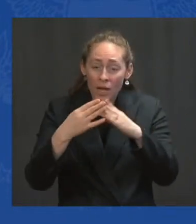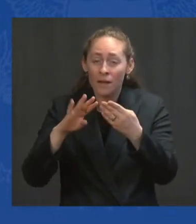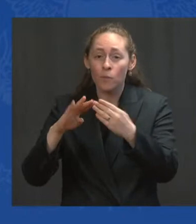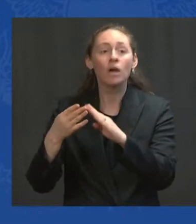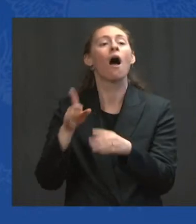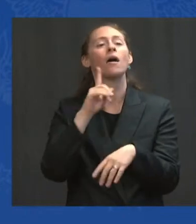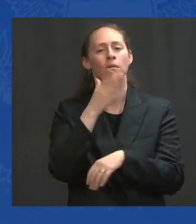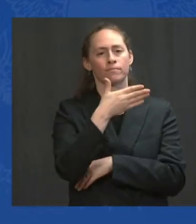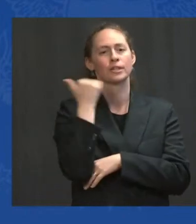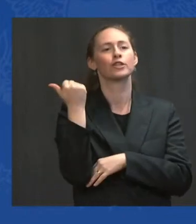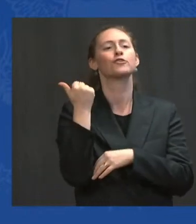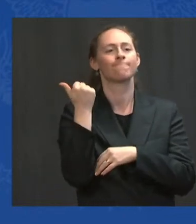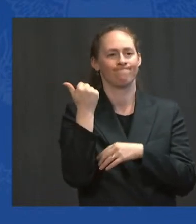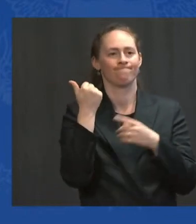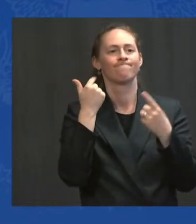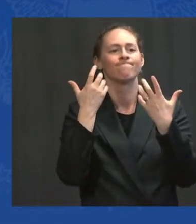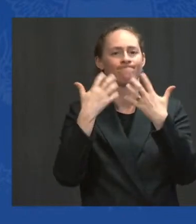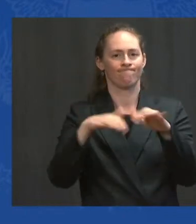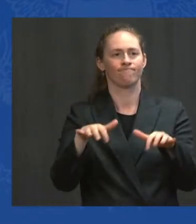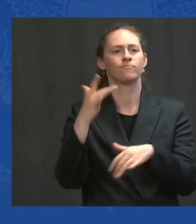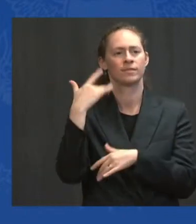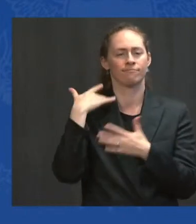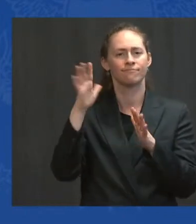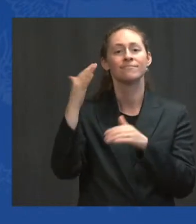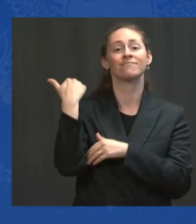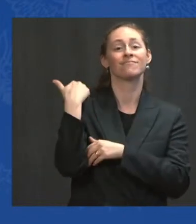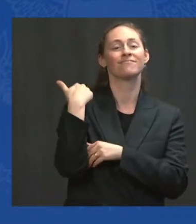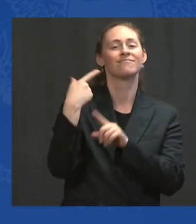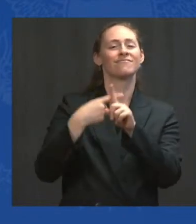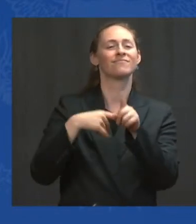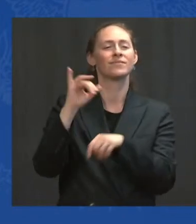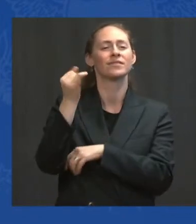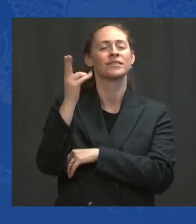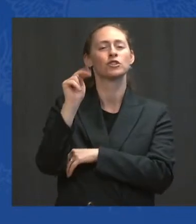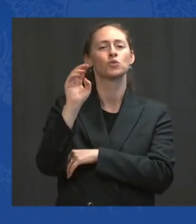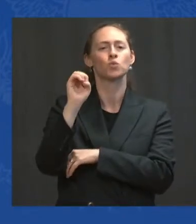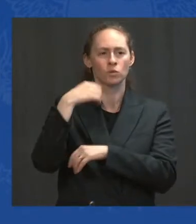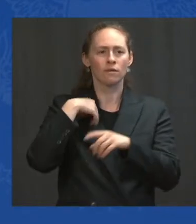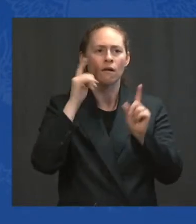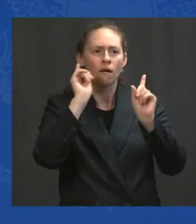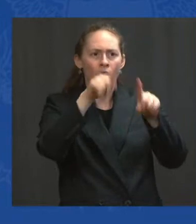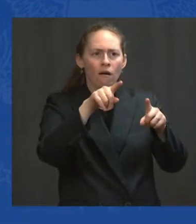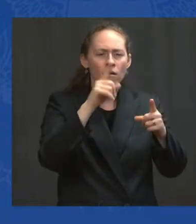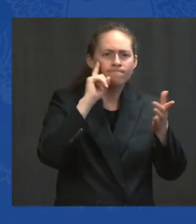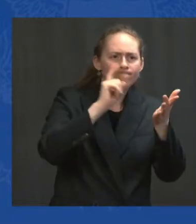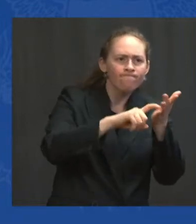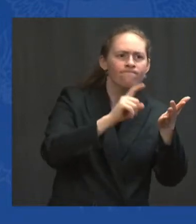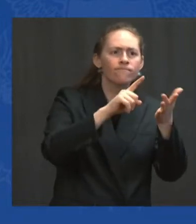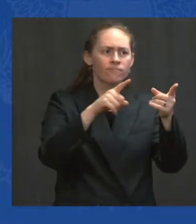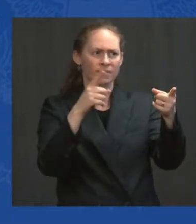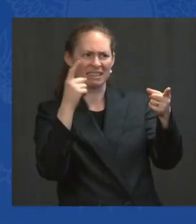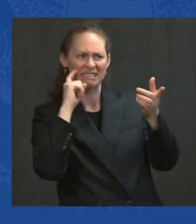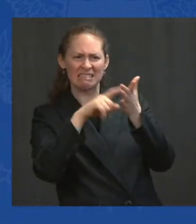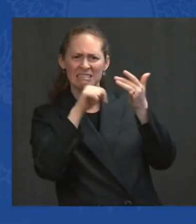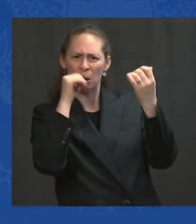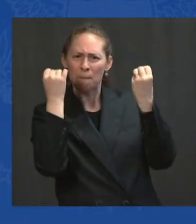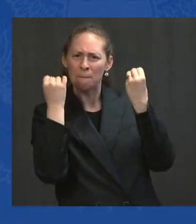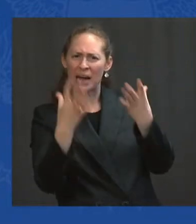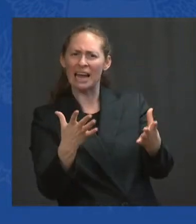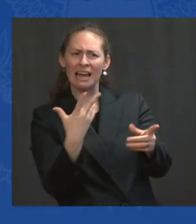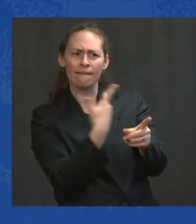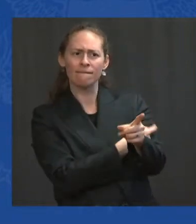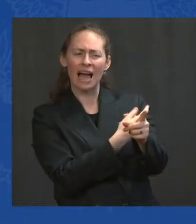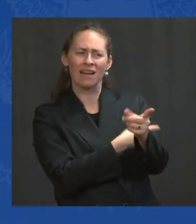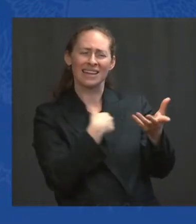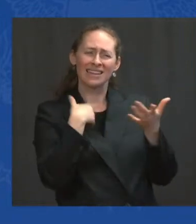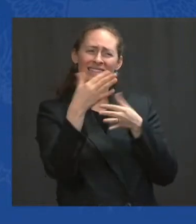some of the lowest vaccination rates. We worked with local organizations in these communities to make sure people knew where to